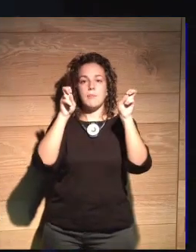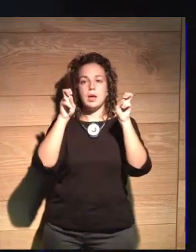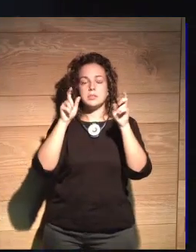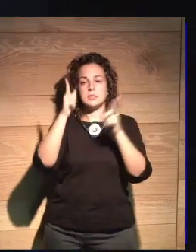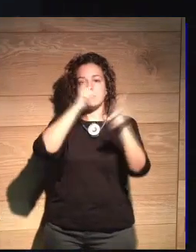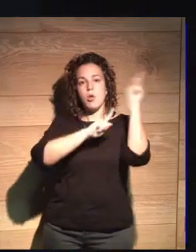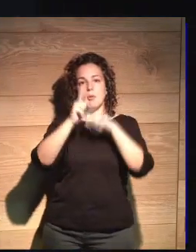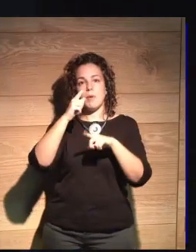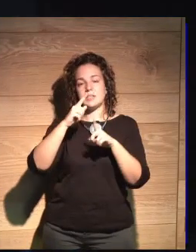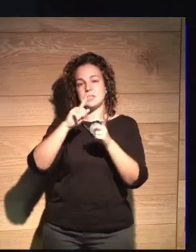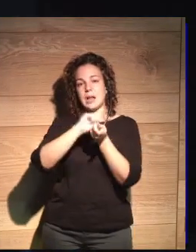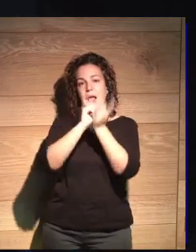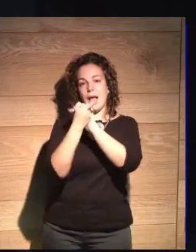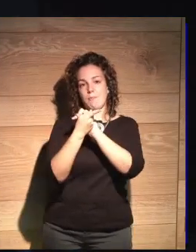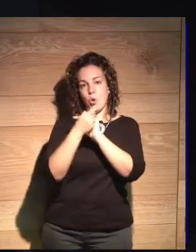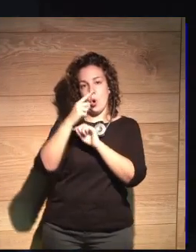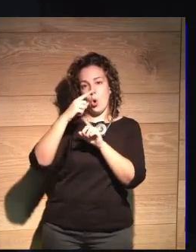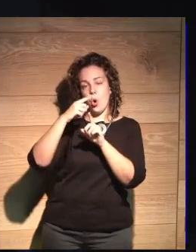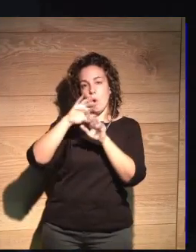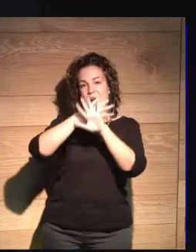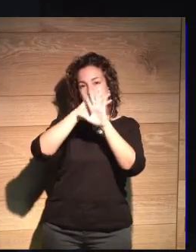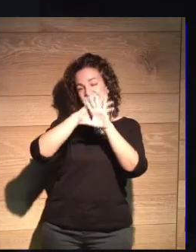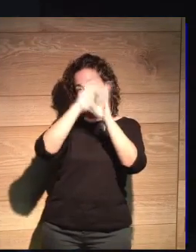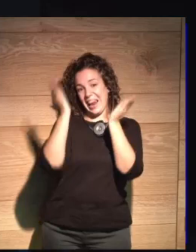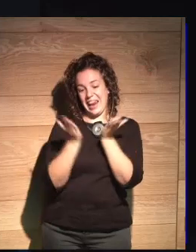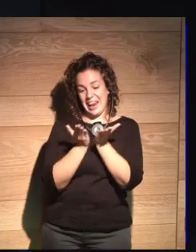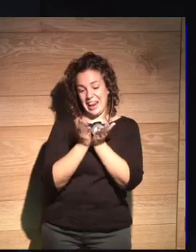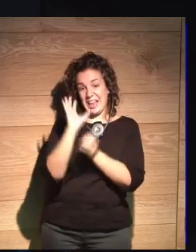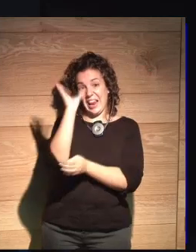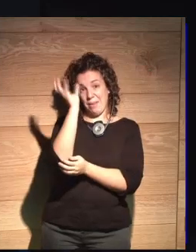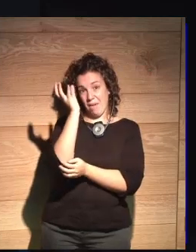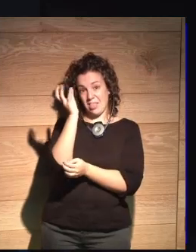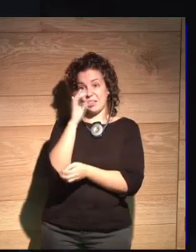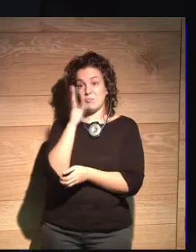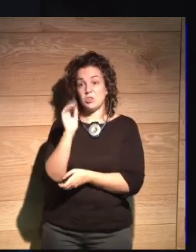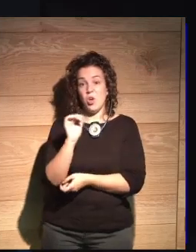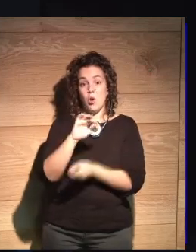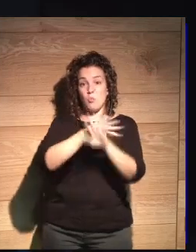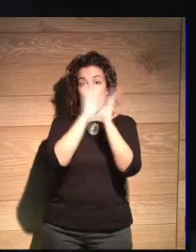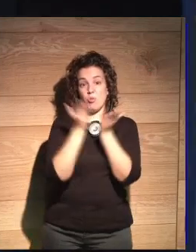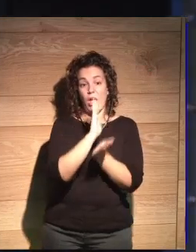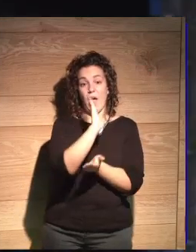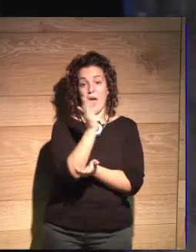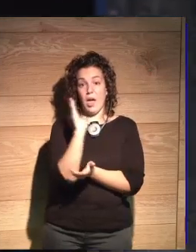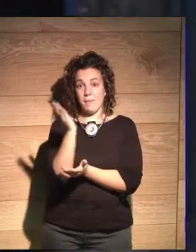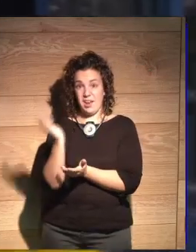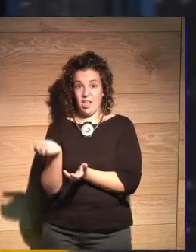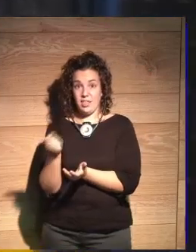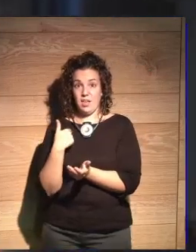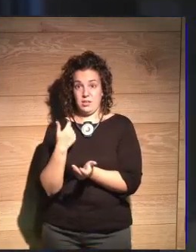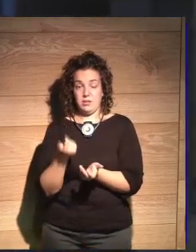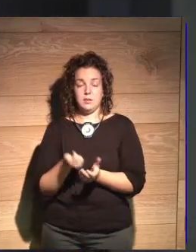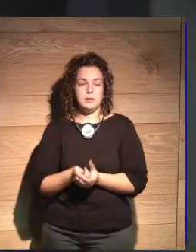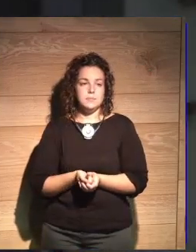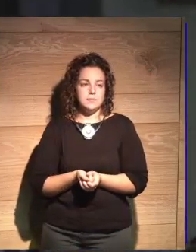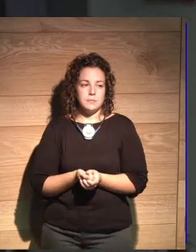threatens the whole world, not as quickly as the nuclear problem, but quickly enough. You all know about the